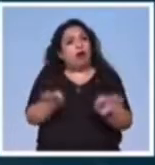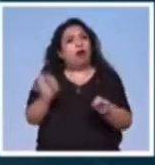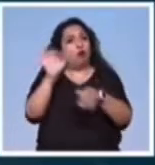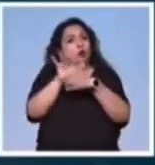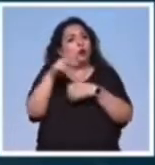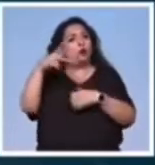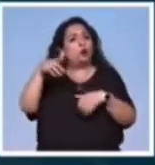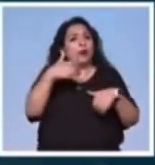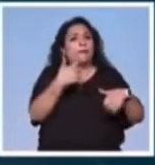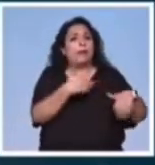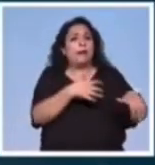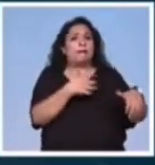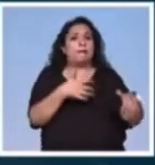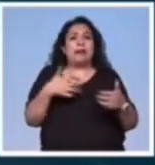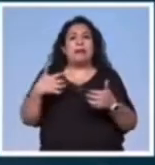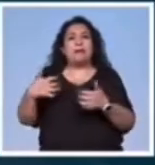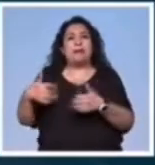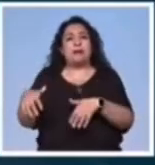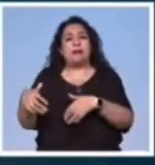culture.